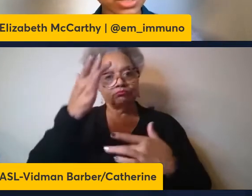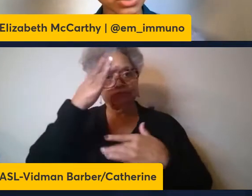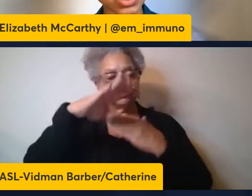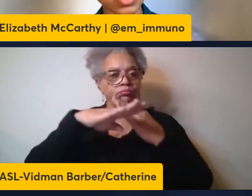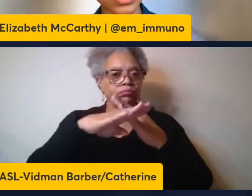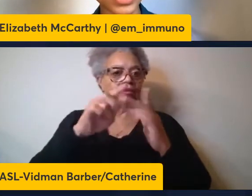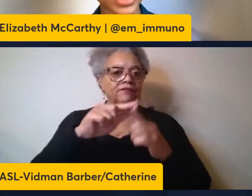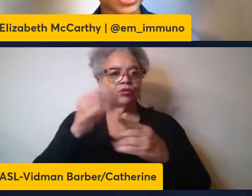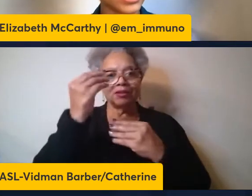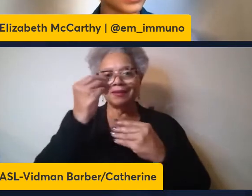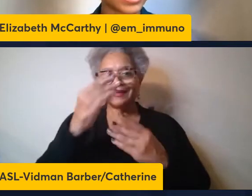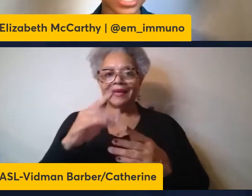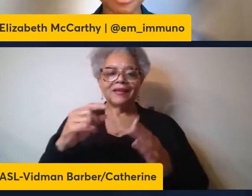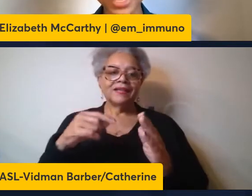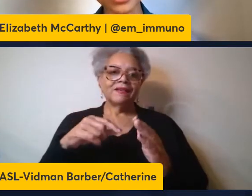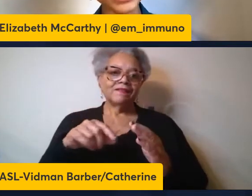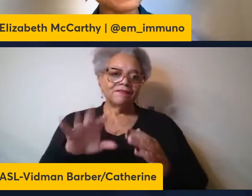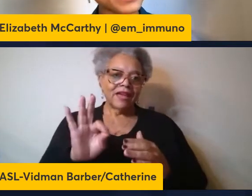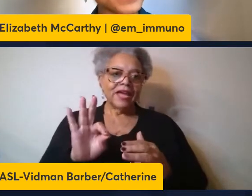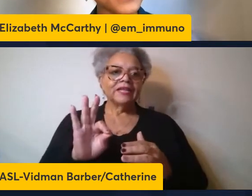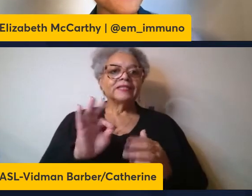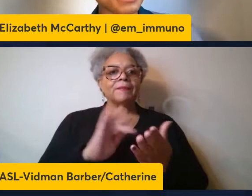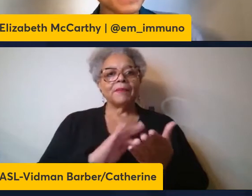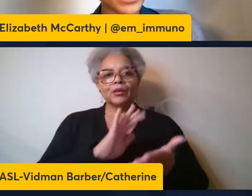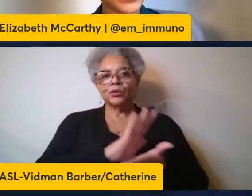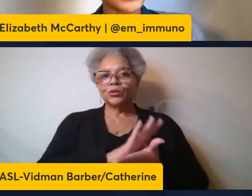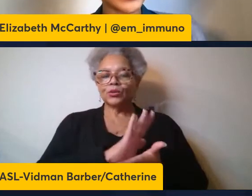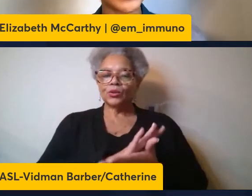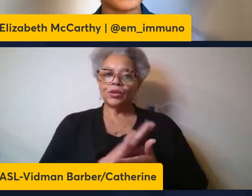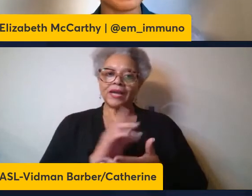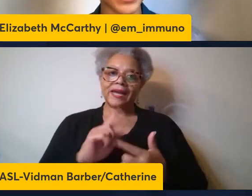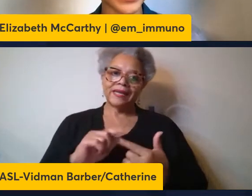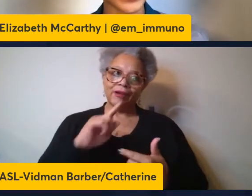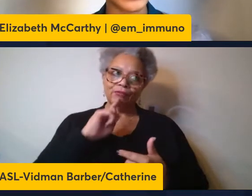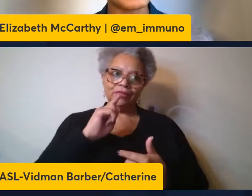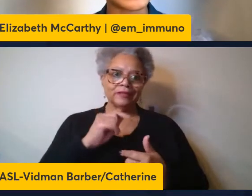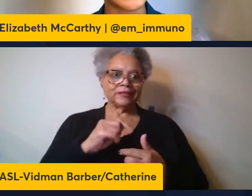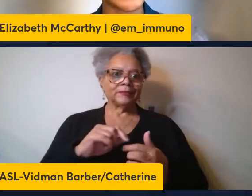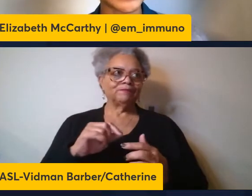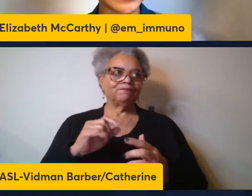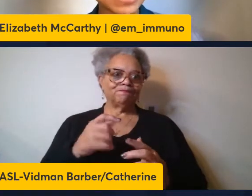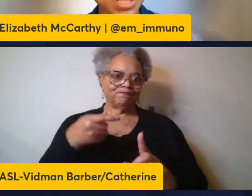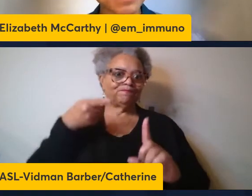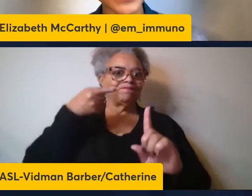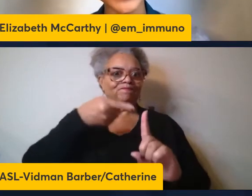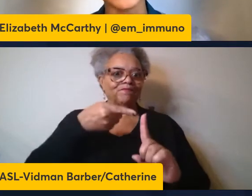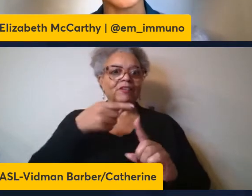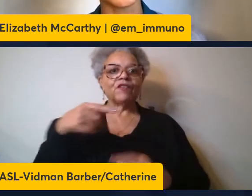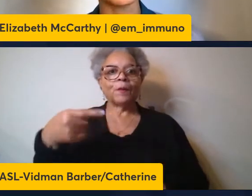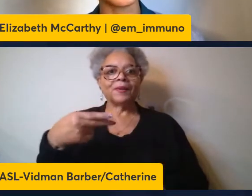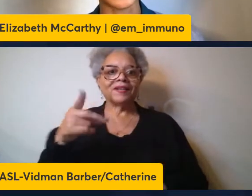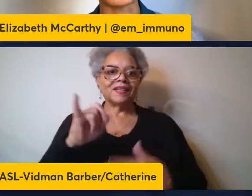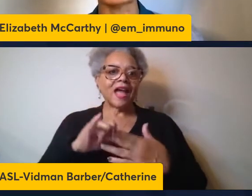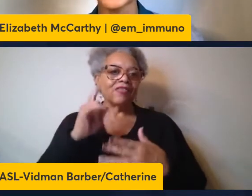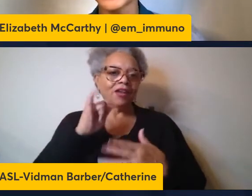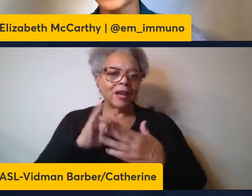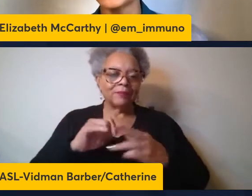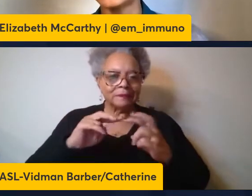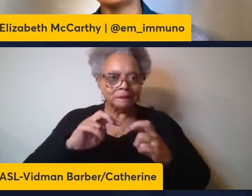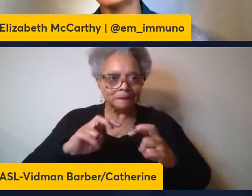science in medical school that I then kind of made a really big pivot for my PhD from I thought I would be synthesizing small molecules the whole